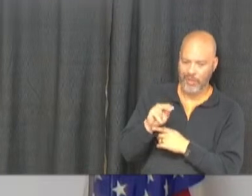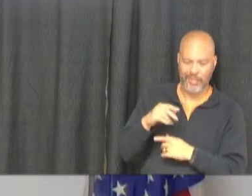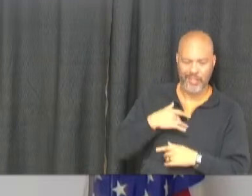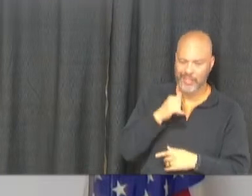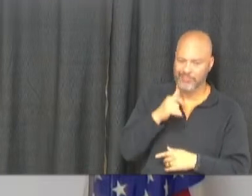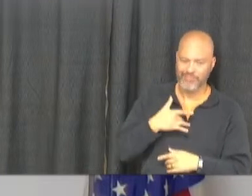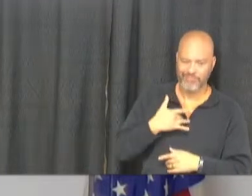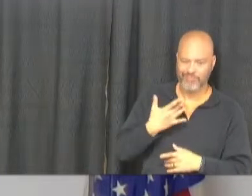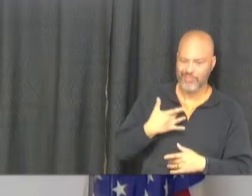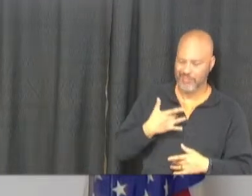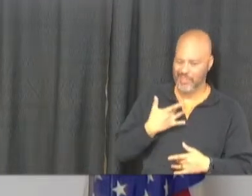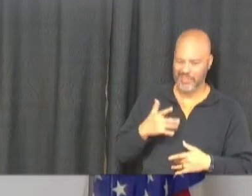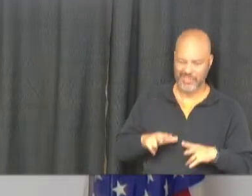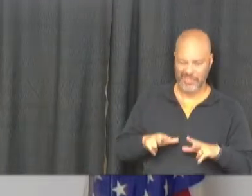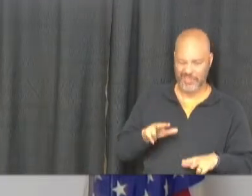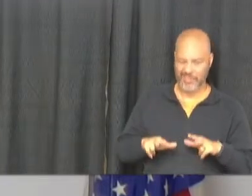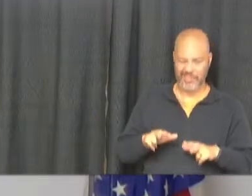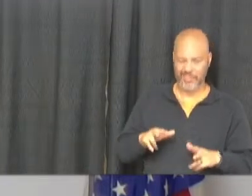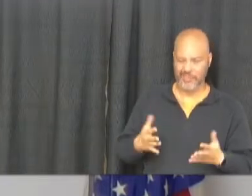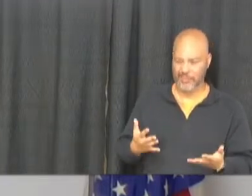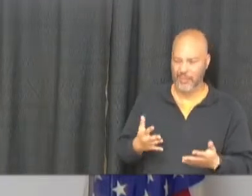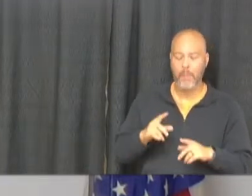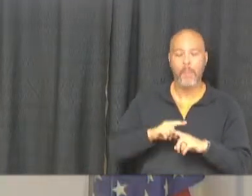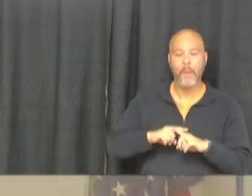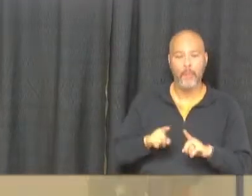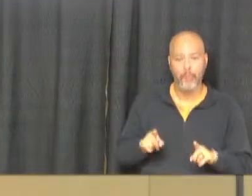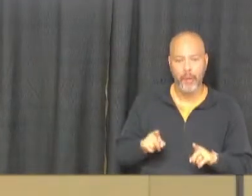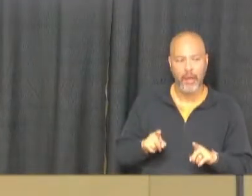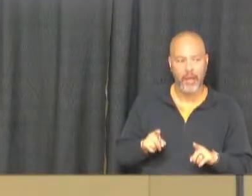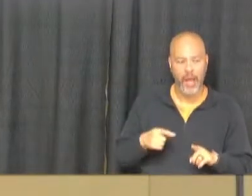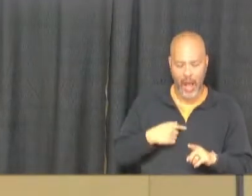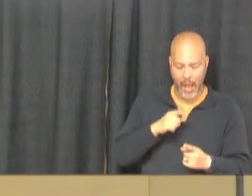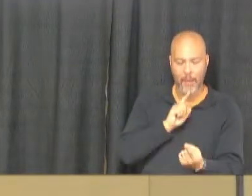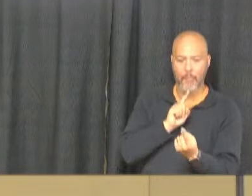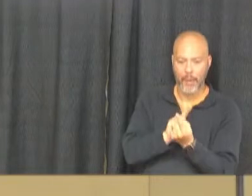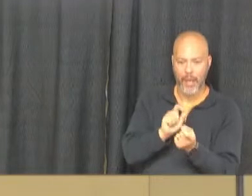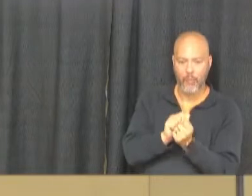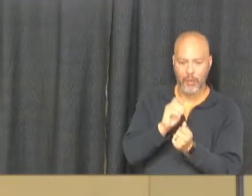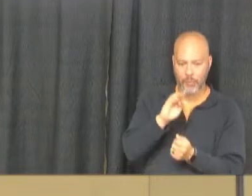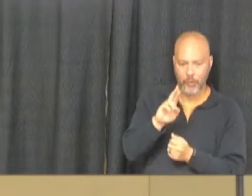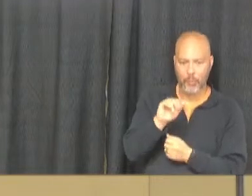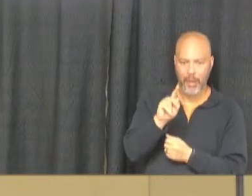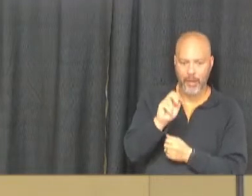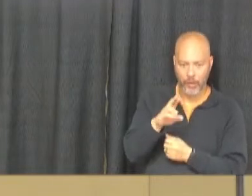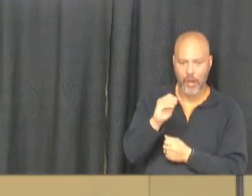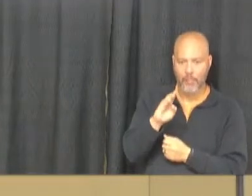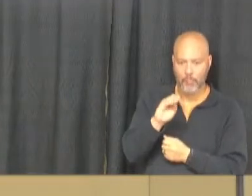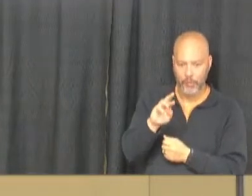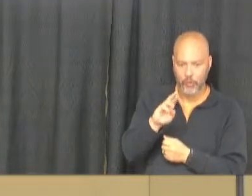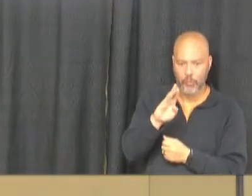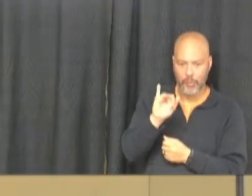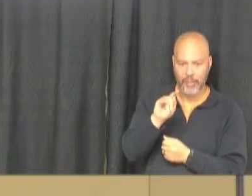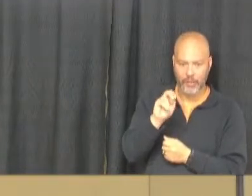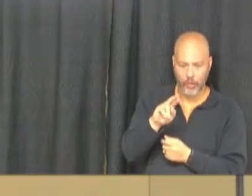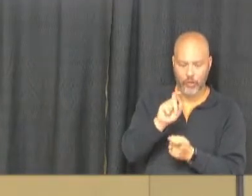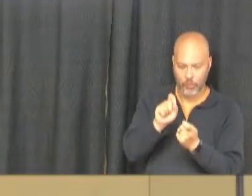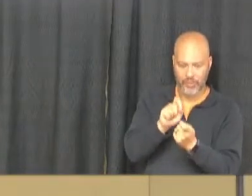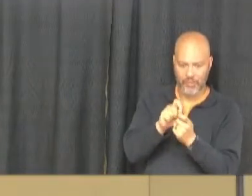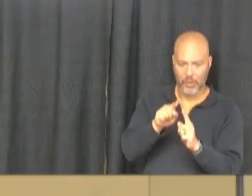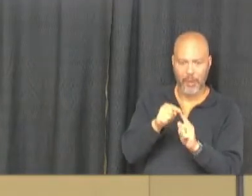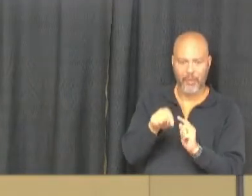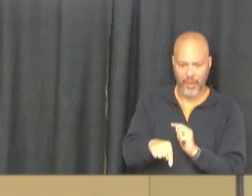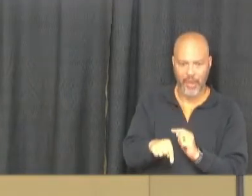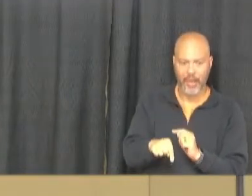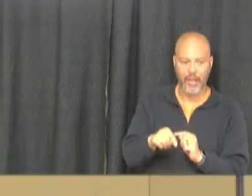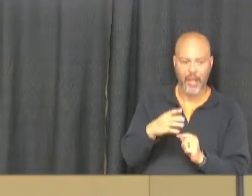a little icky sometimes. But I did meet with Mr. Baker and Mr. Bittner today specifically about this